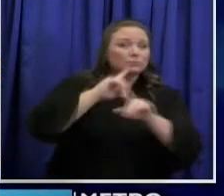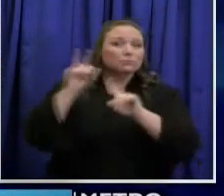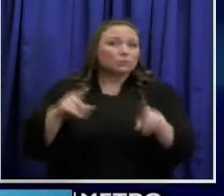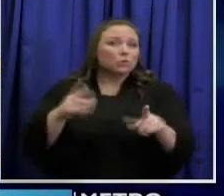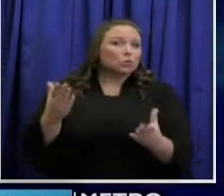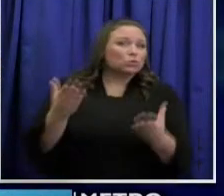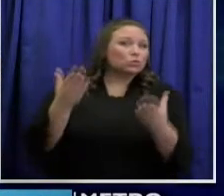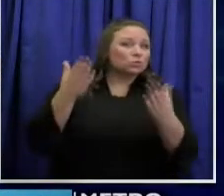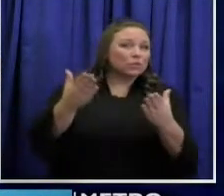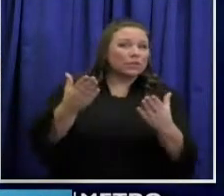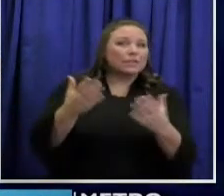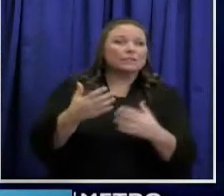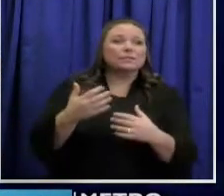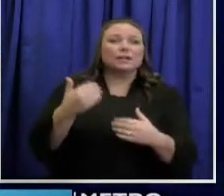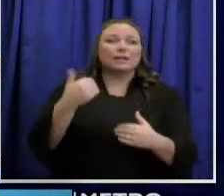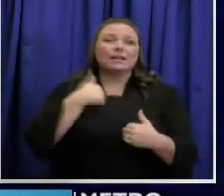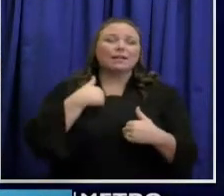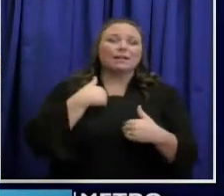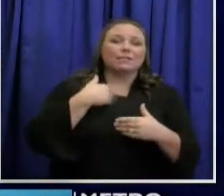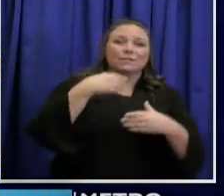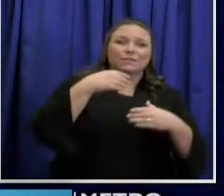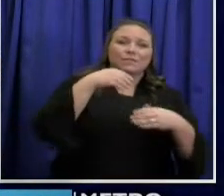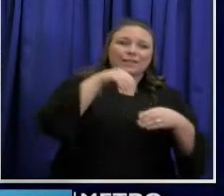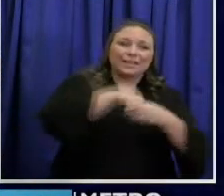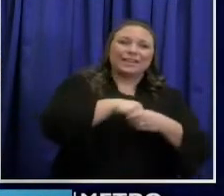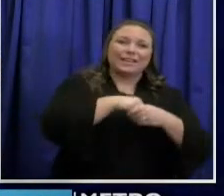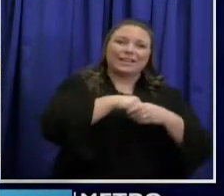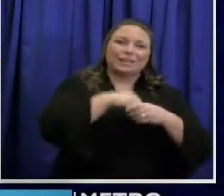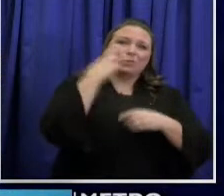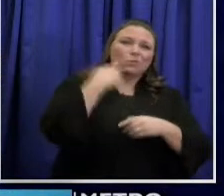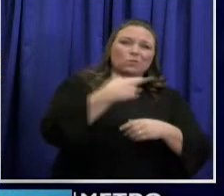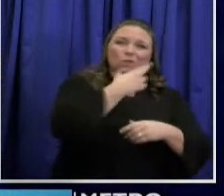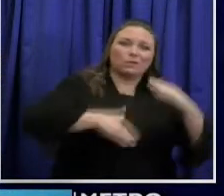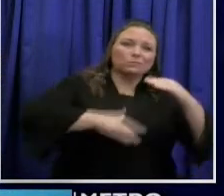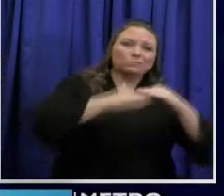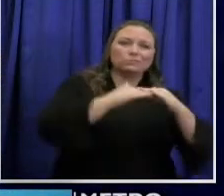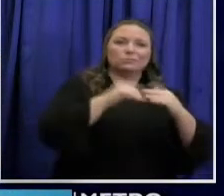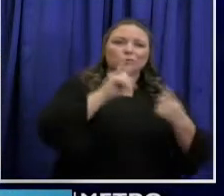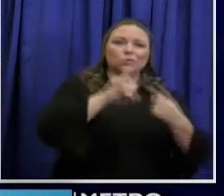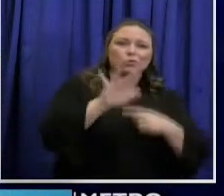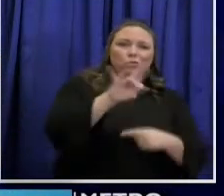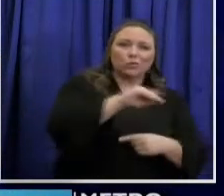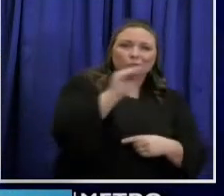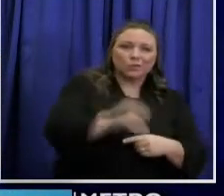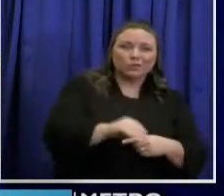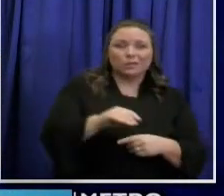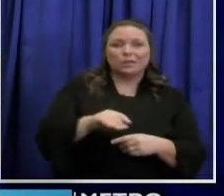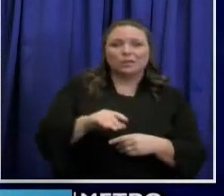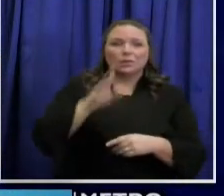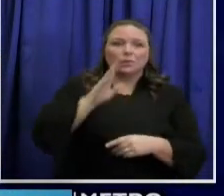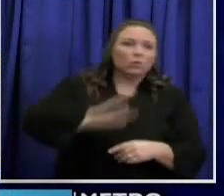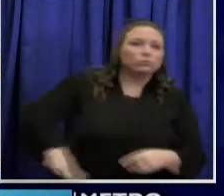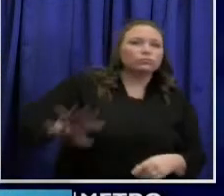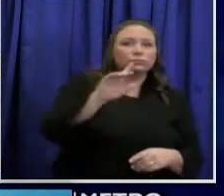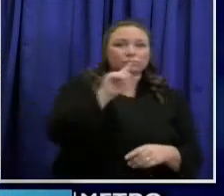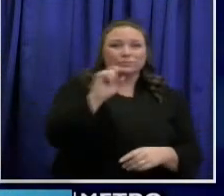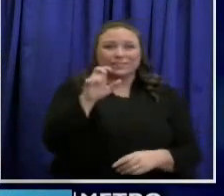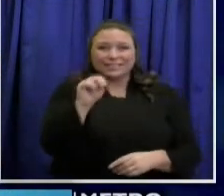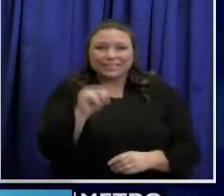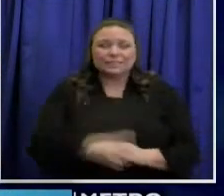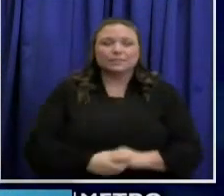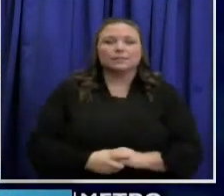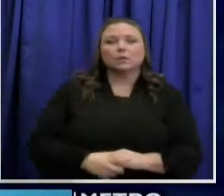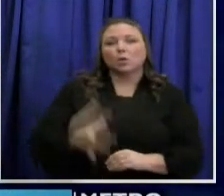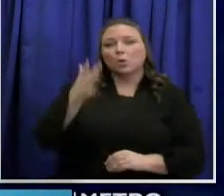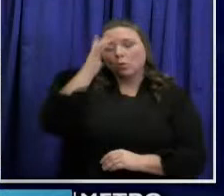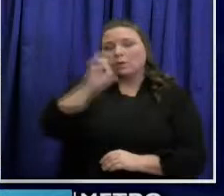capping indoor dining at restaurants at 25% as something that was necessary across all of Tennessee. Why